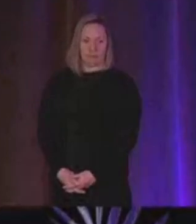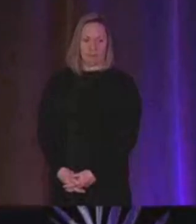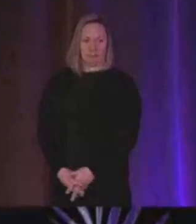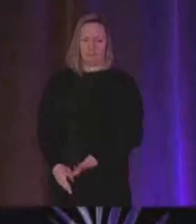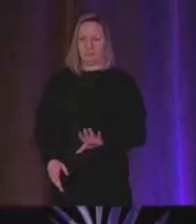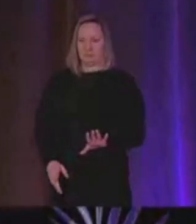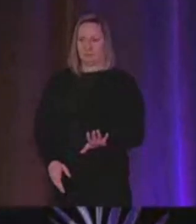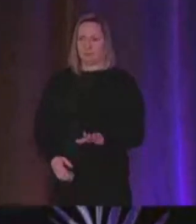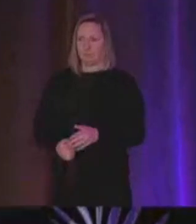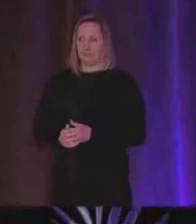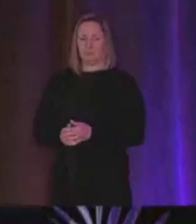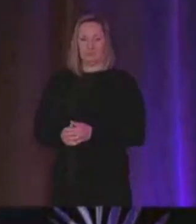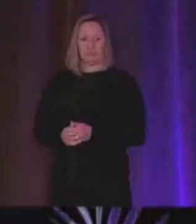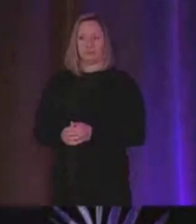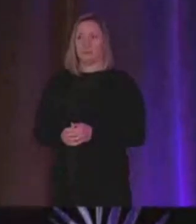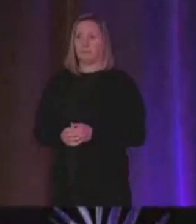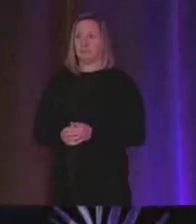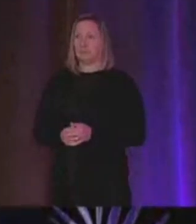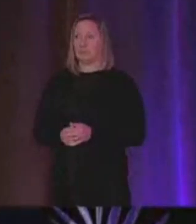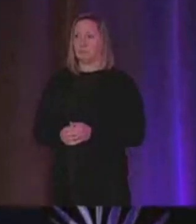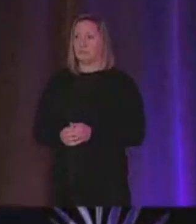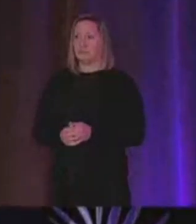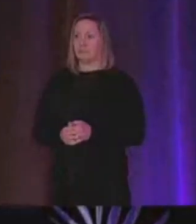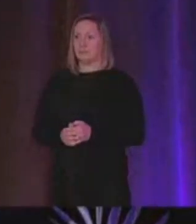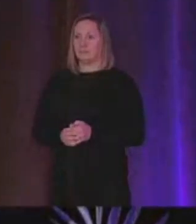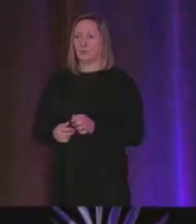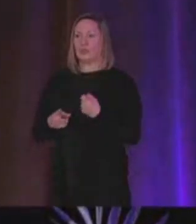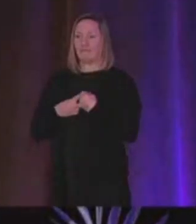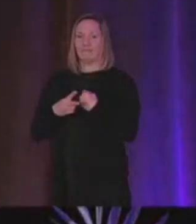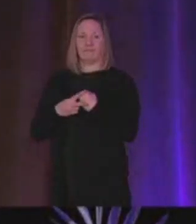Value never used. We used it.